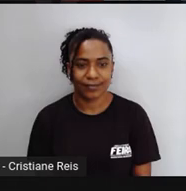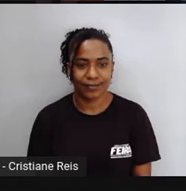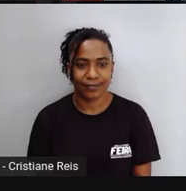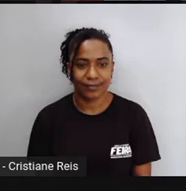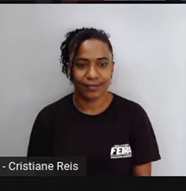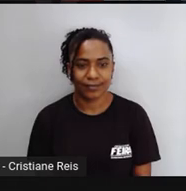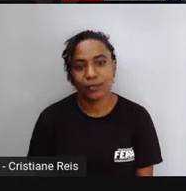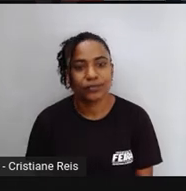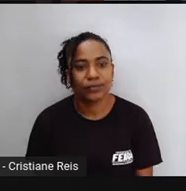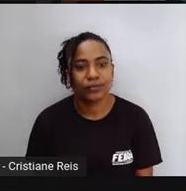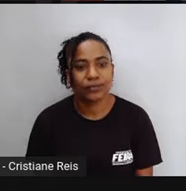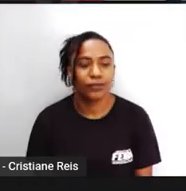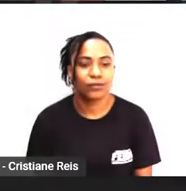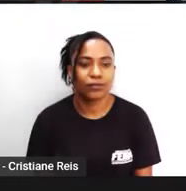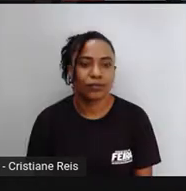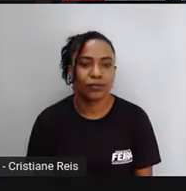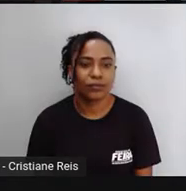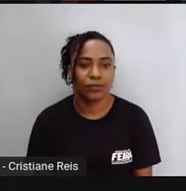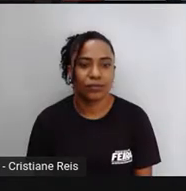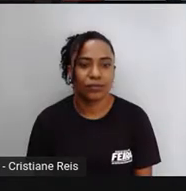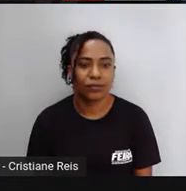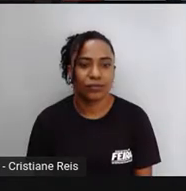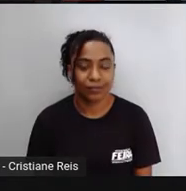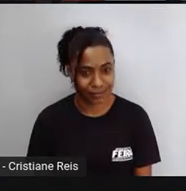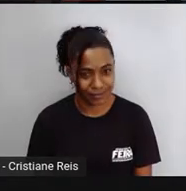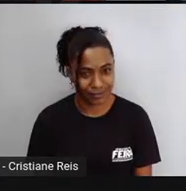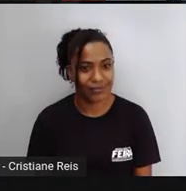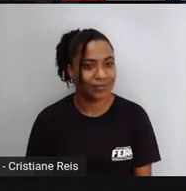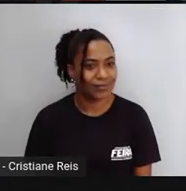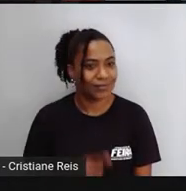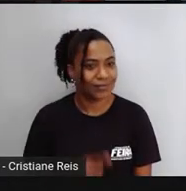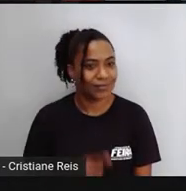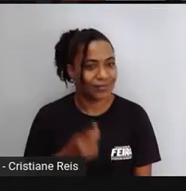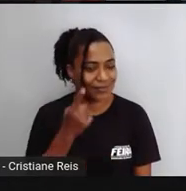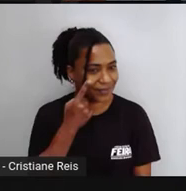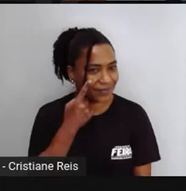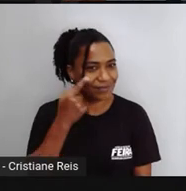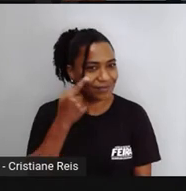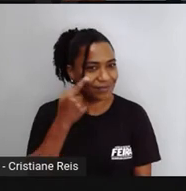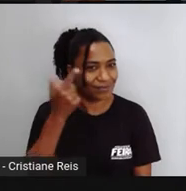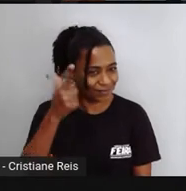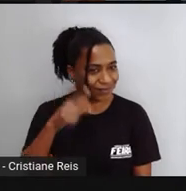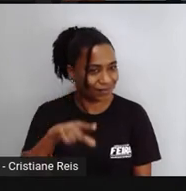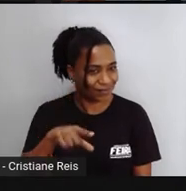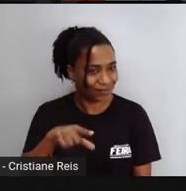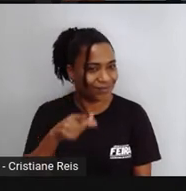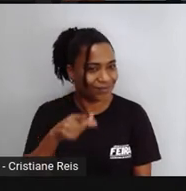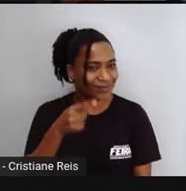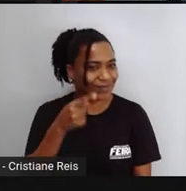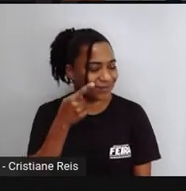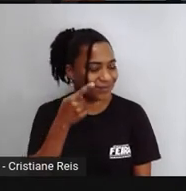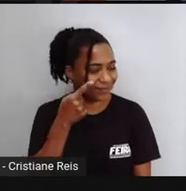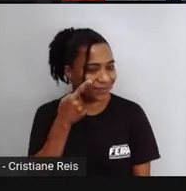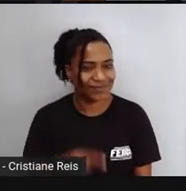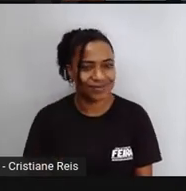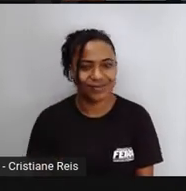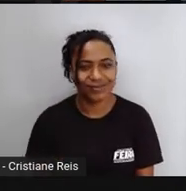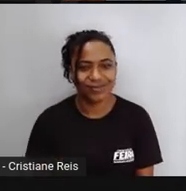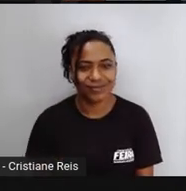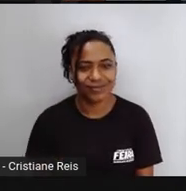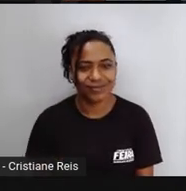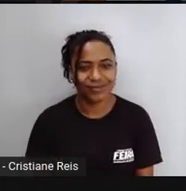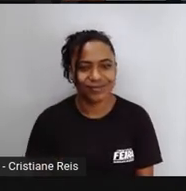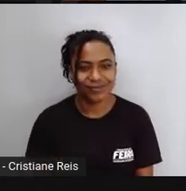connecting what matters Listen again, vamos fazer novamente Let's go Let's Helping to